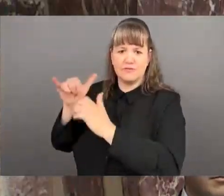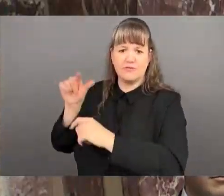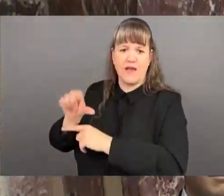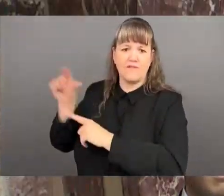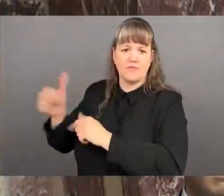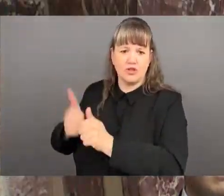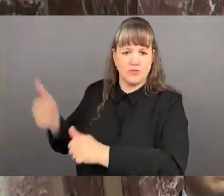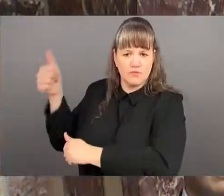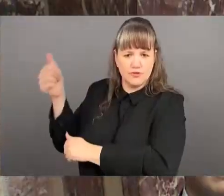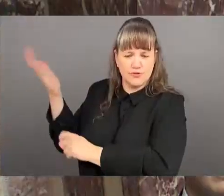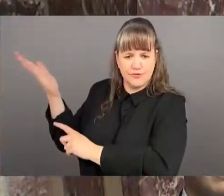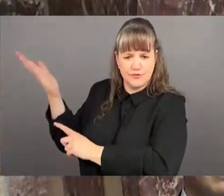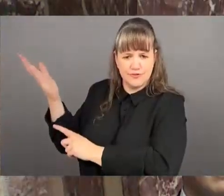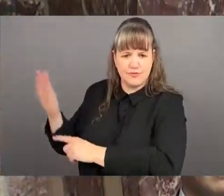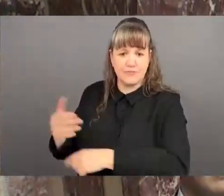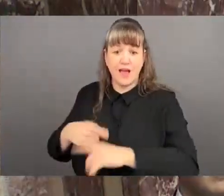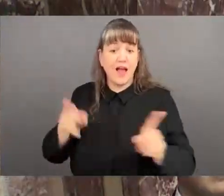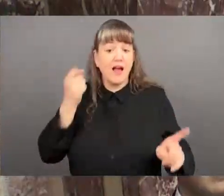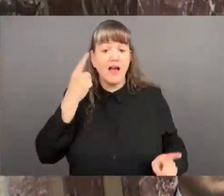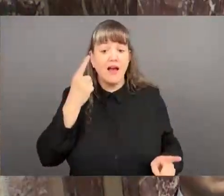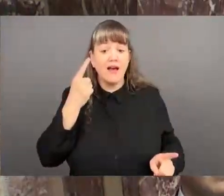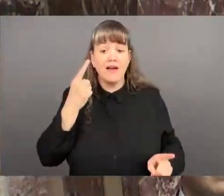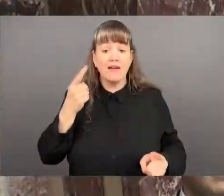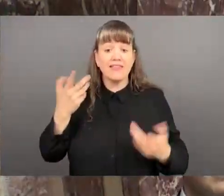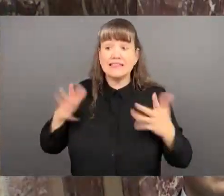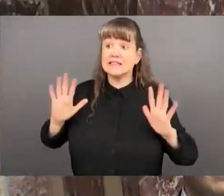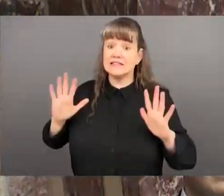Premier, or Mr. Speaker.